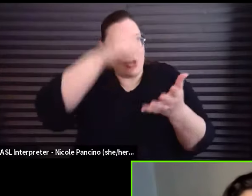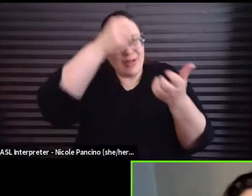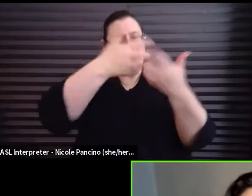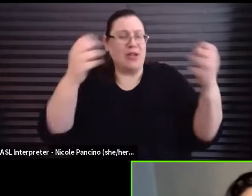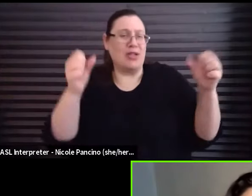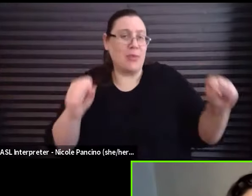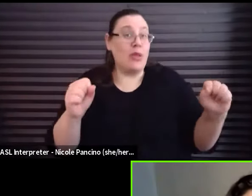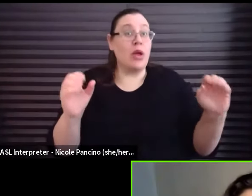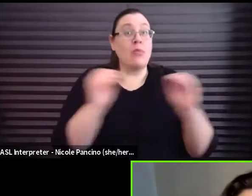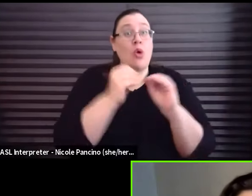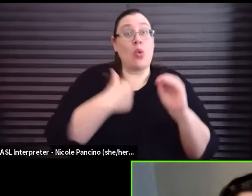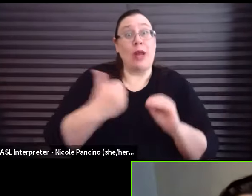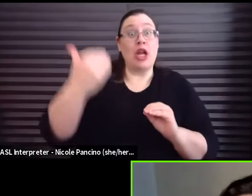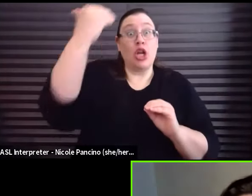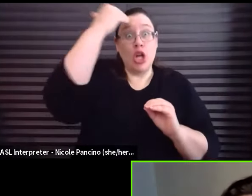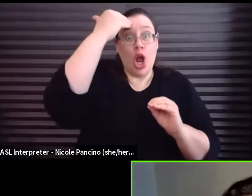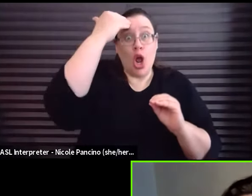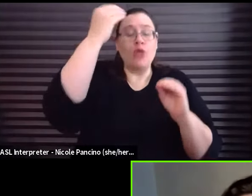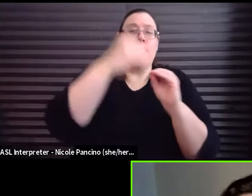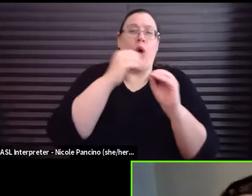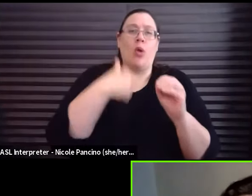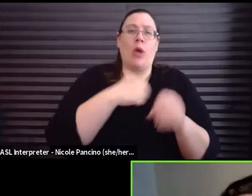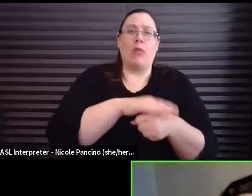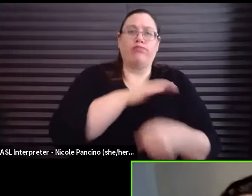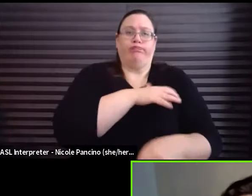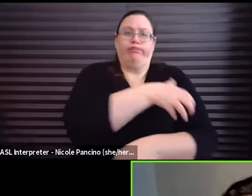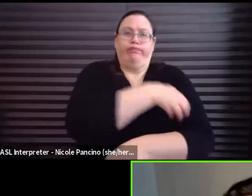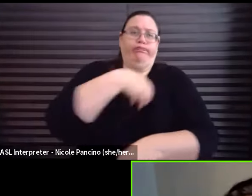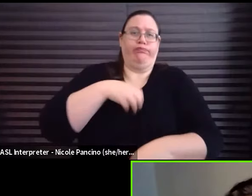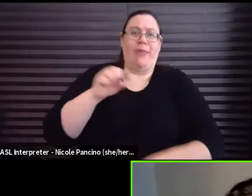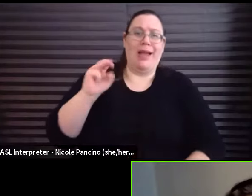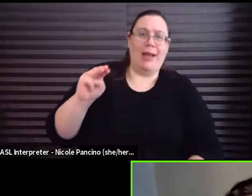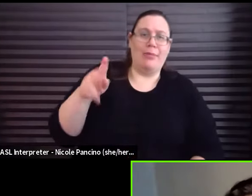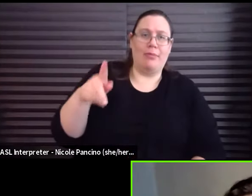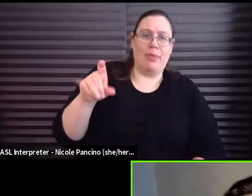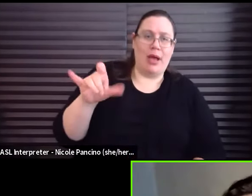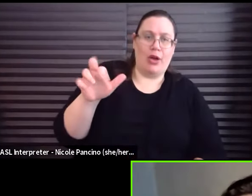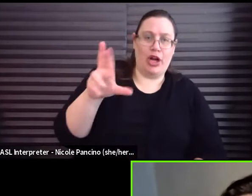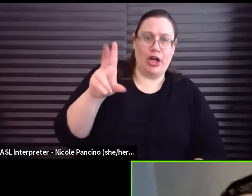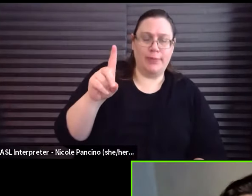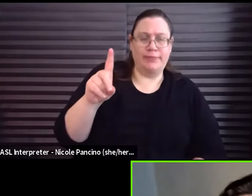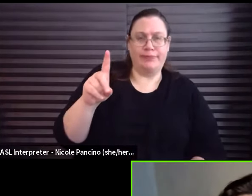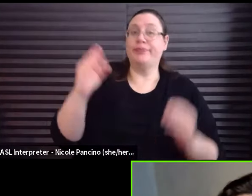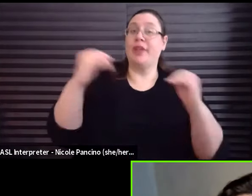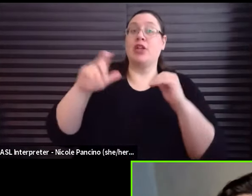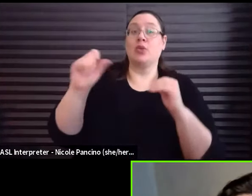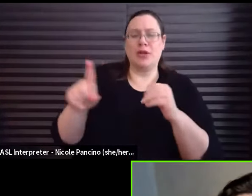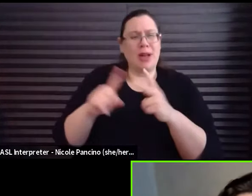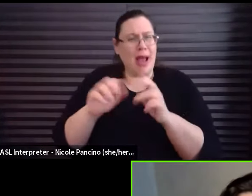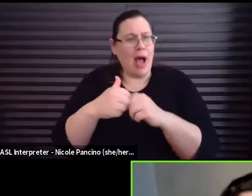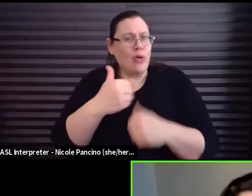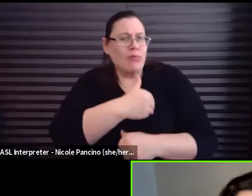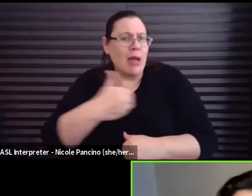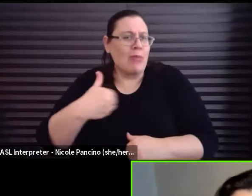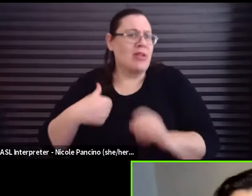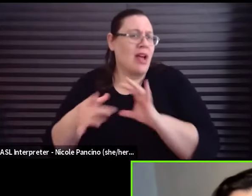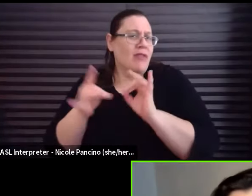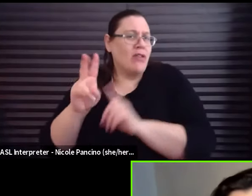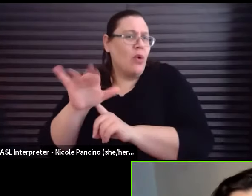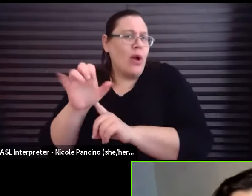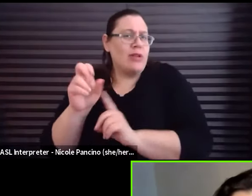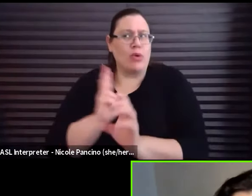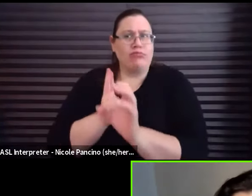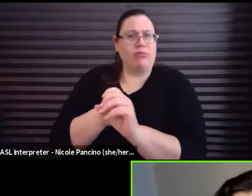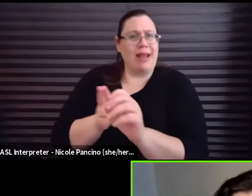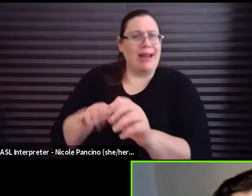the more empowered we are. So that's good. So how do members have a voice or participate in the next round of